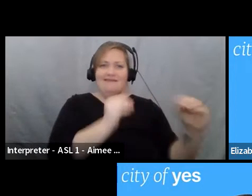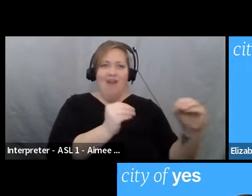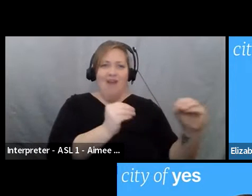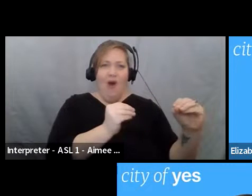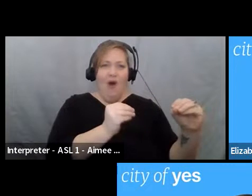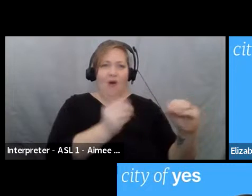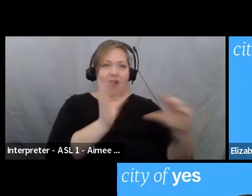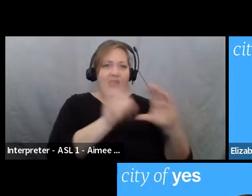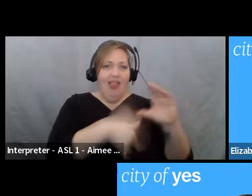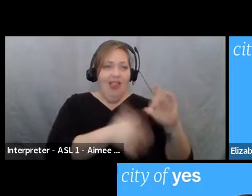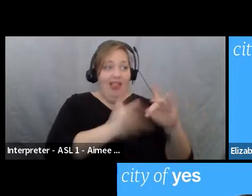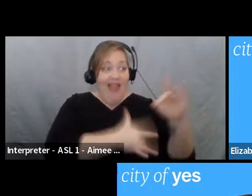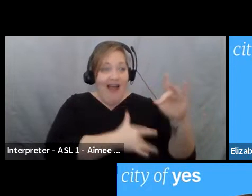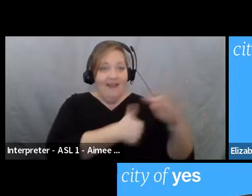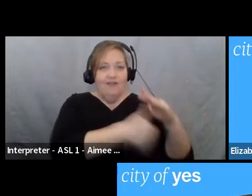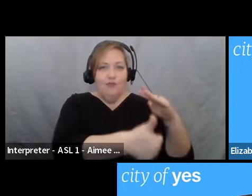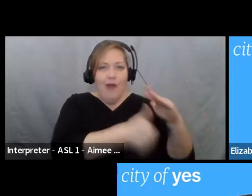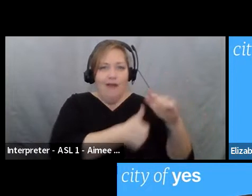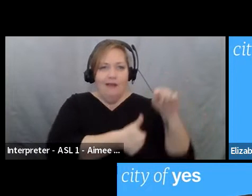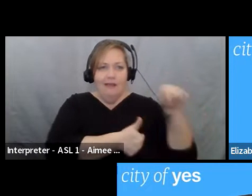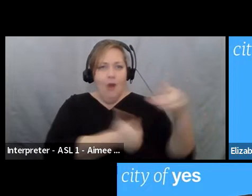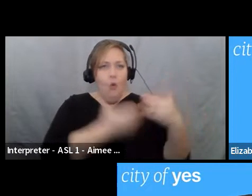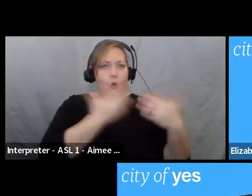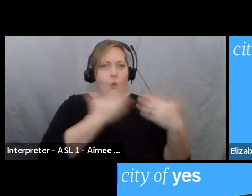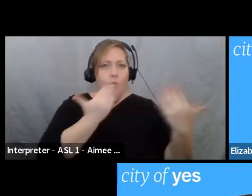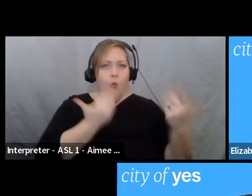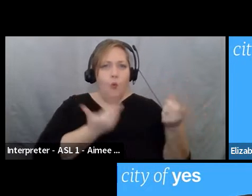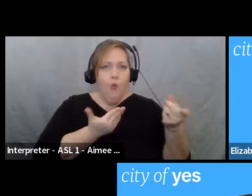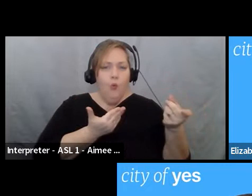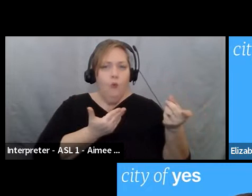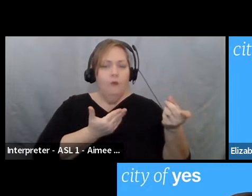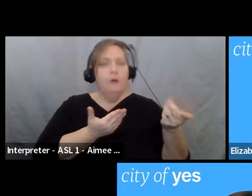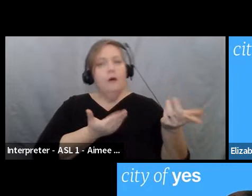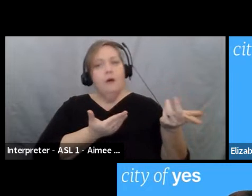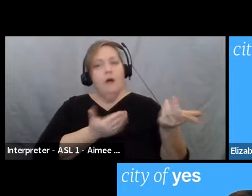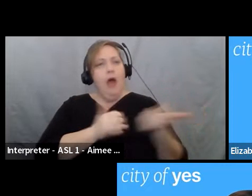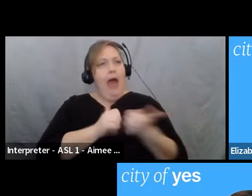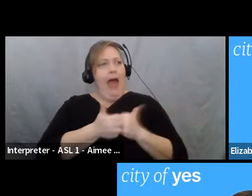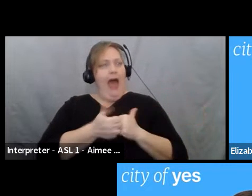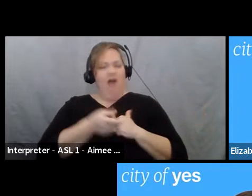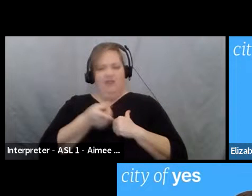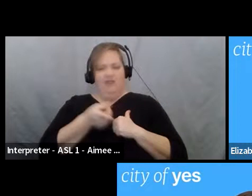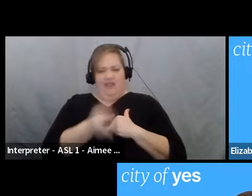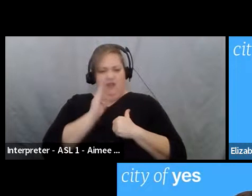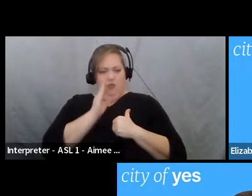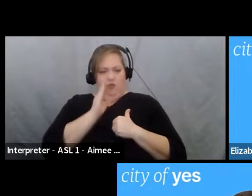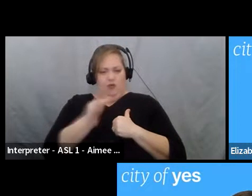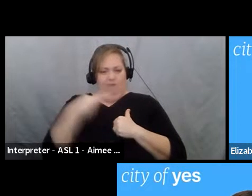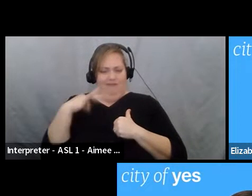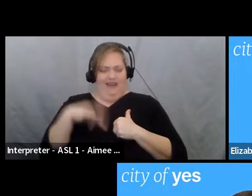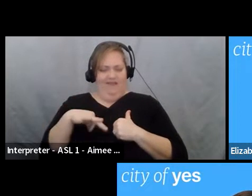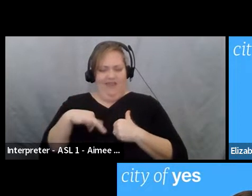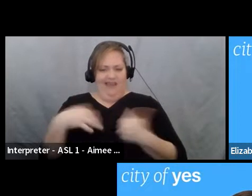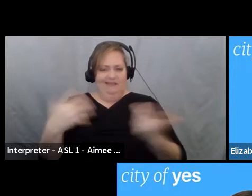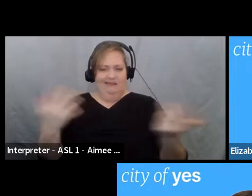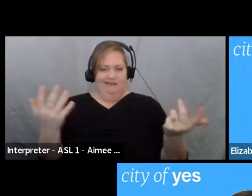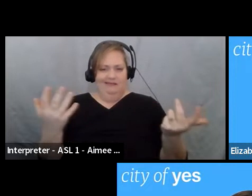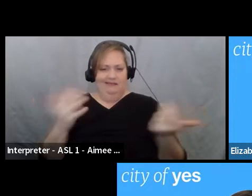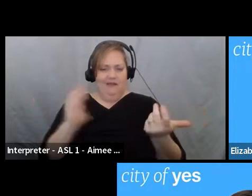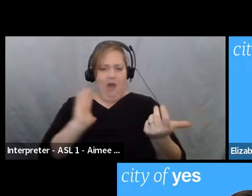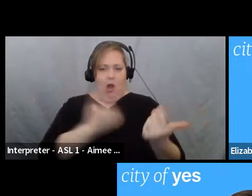of transit. And we want to know how is something like this going to actually benefit